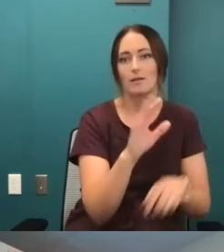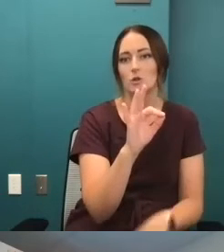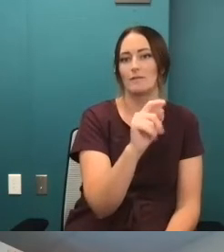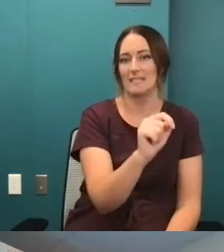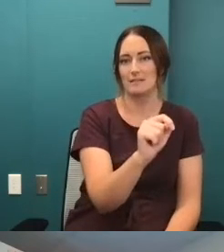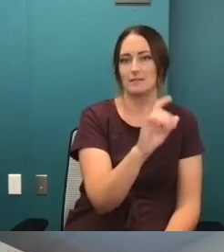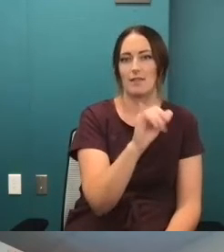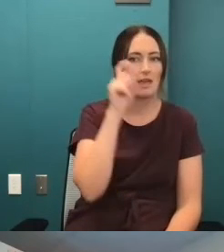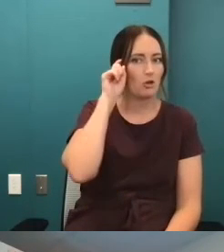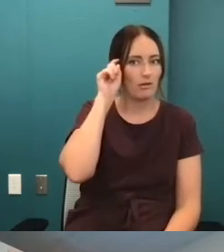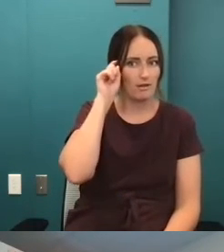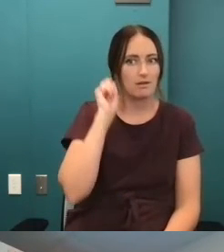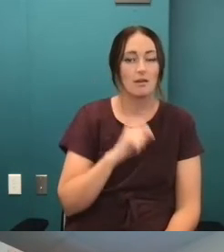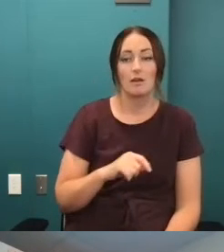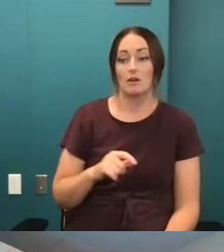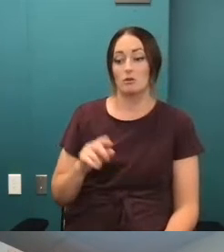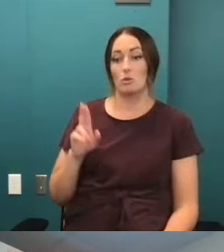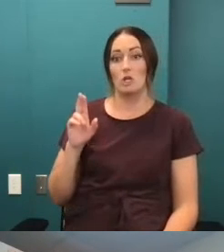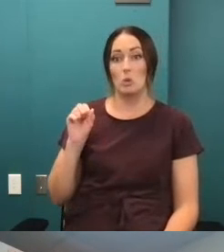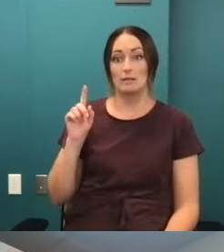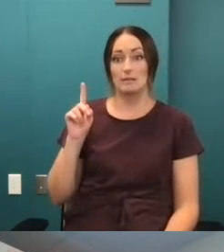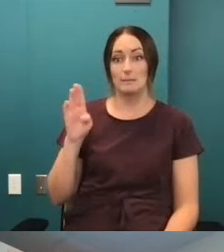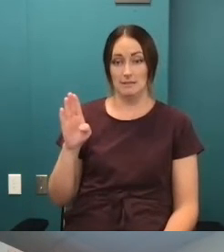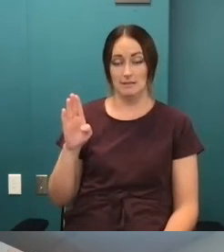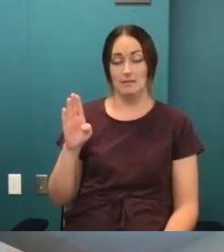Pretty much the only thing USDB is doing